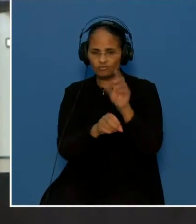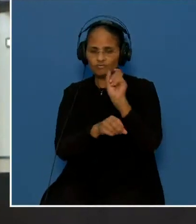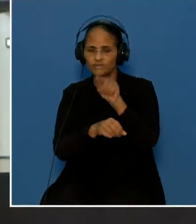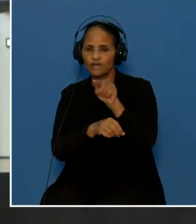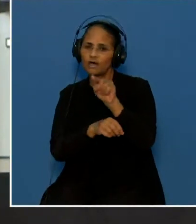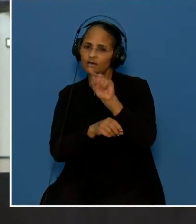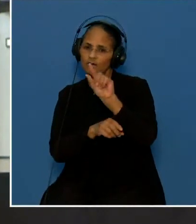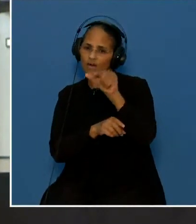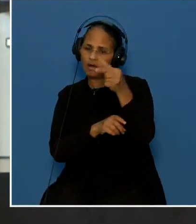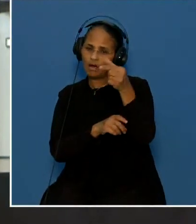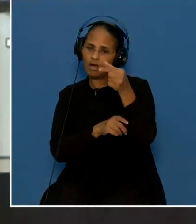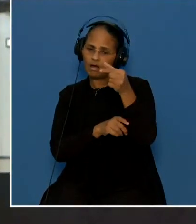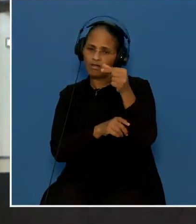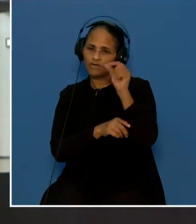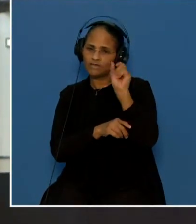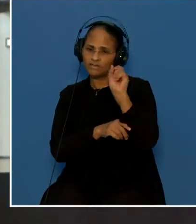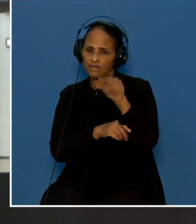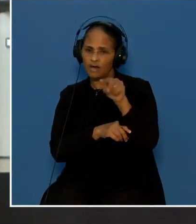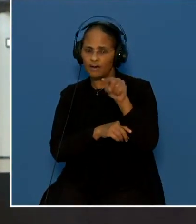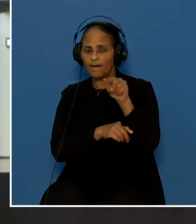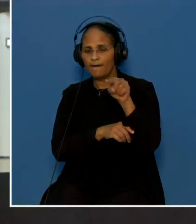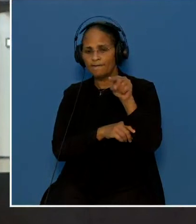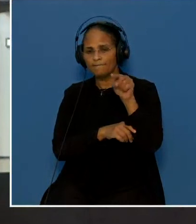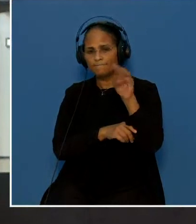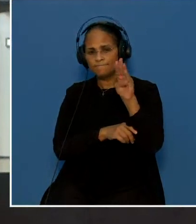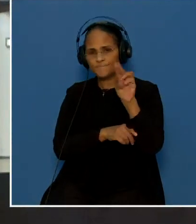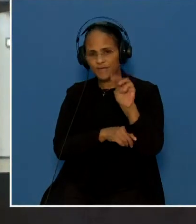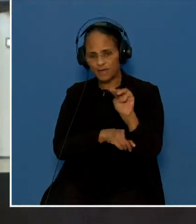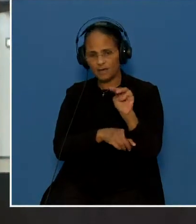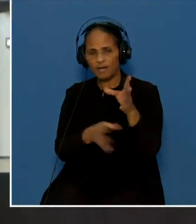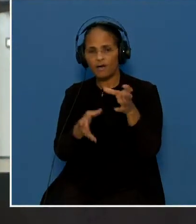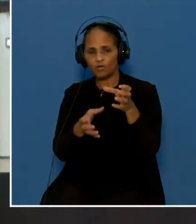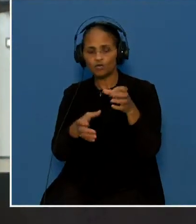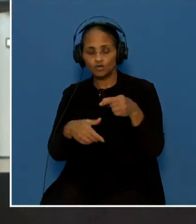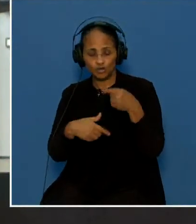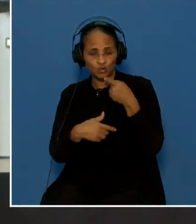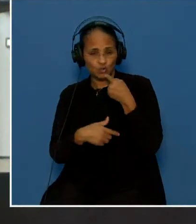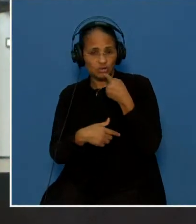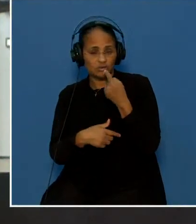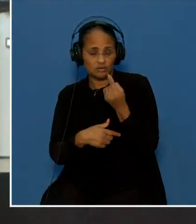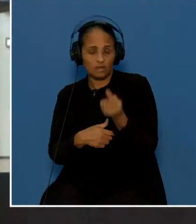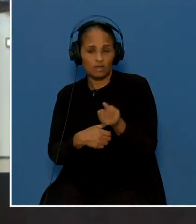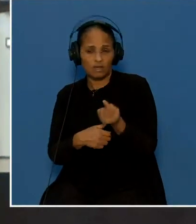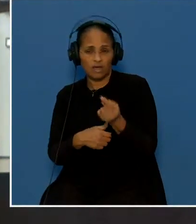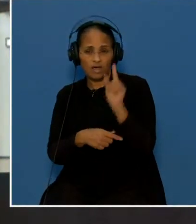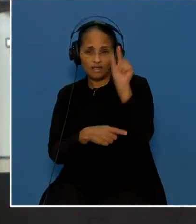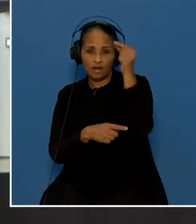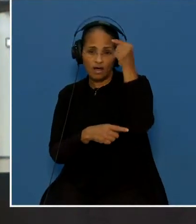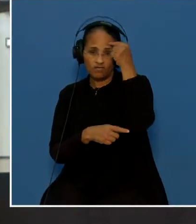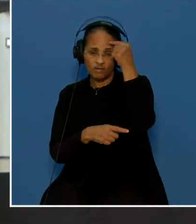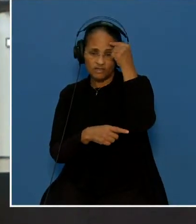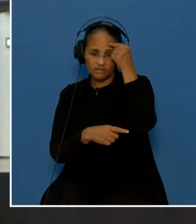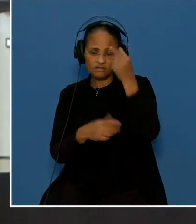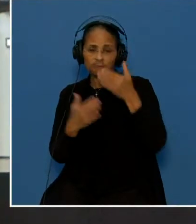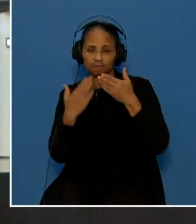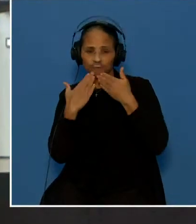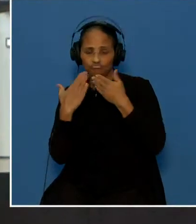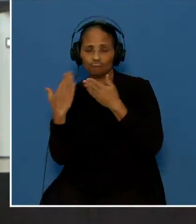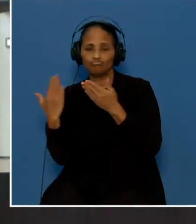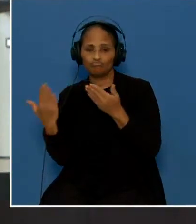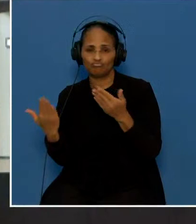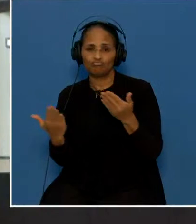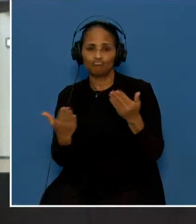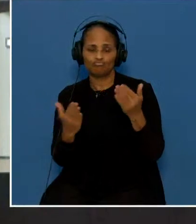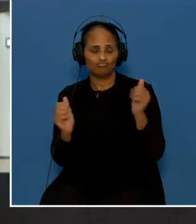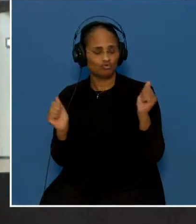coronavirus.gov.bm. I wish to extend the government's appreciation